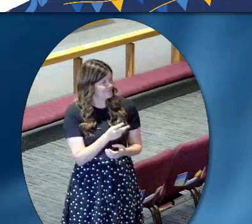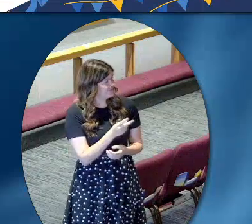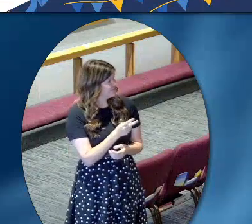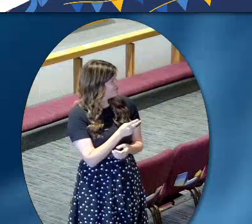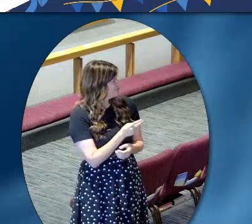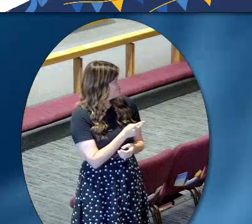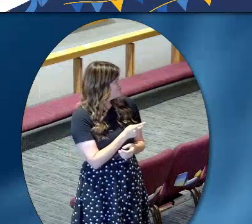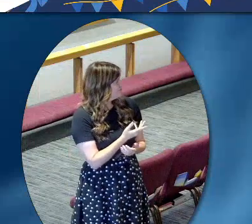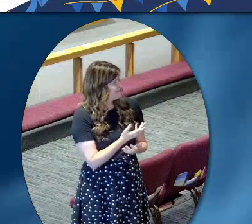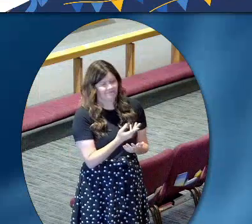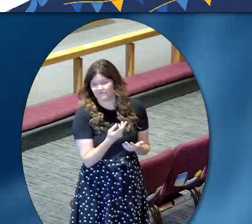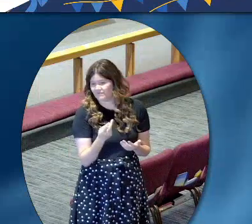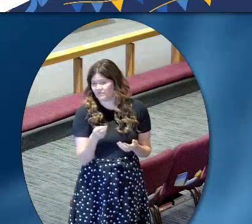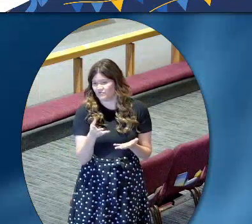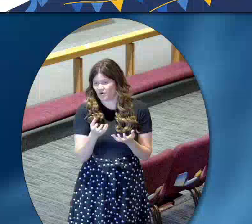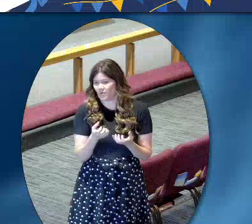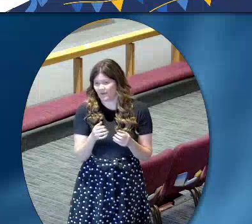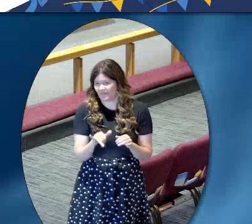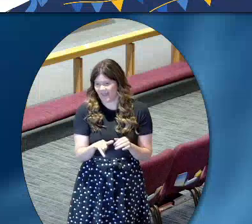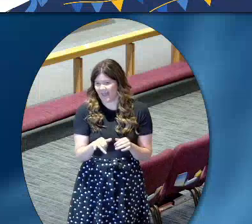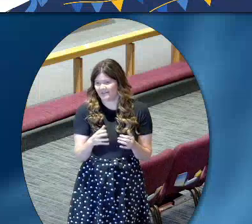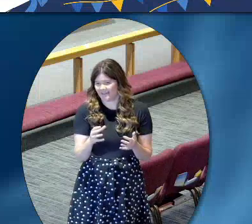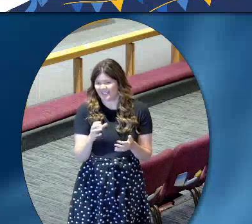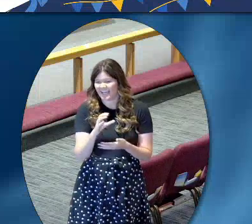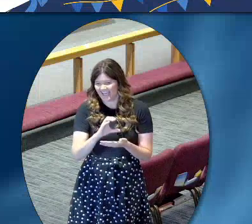fit your fancy, we'll pray for you.